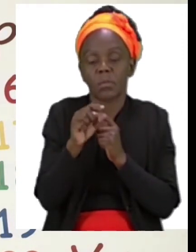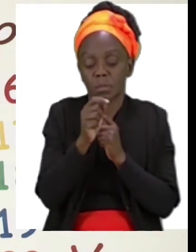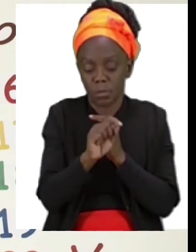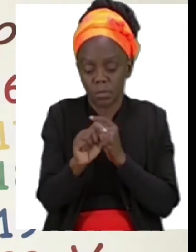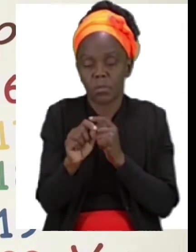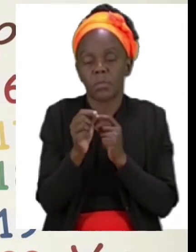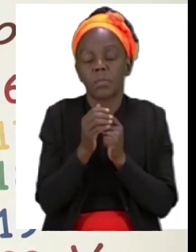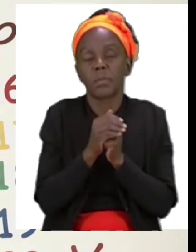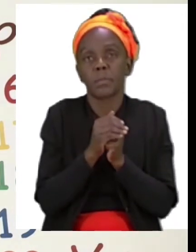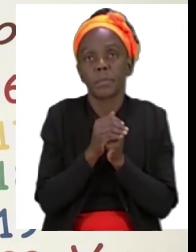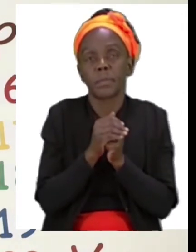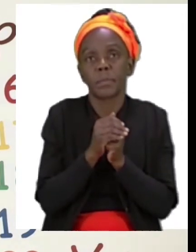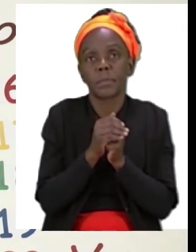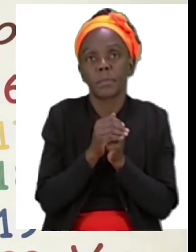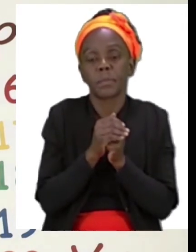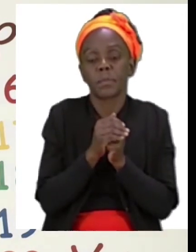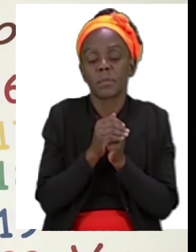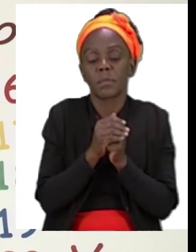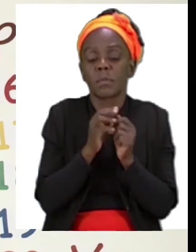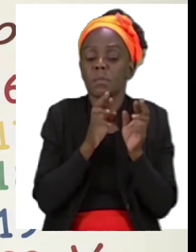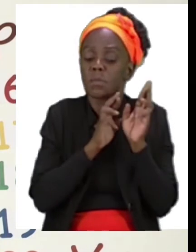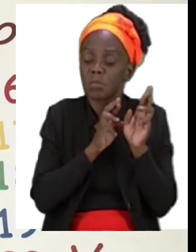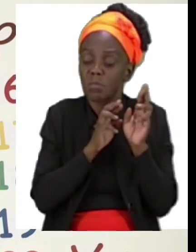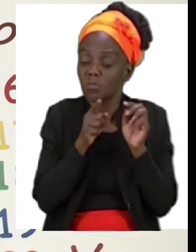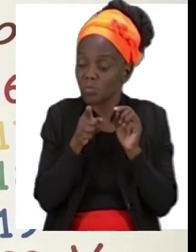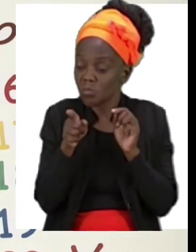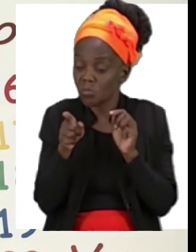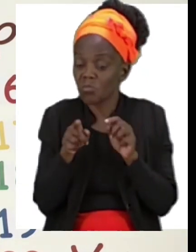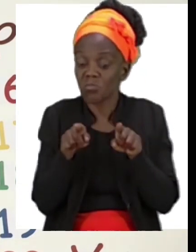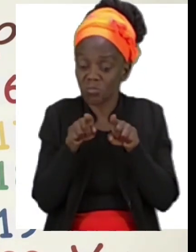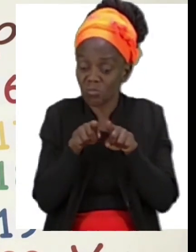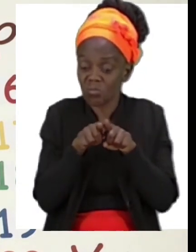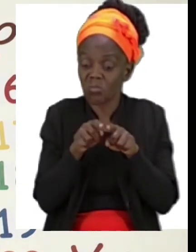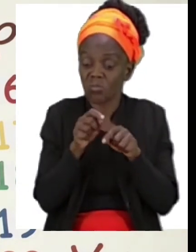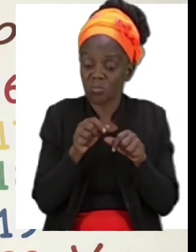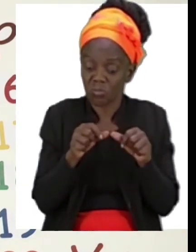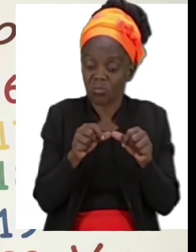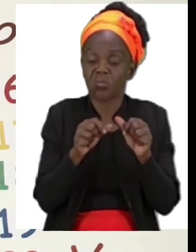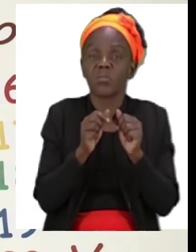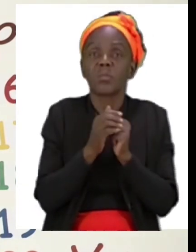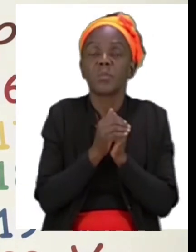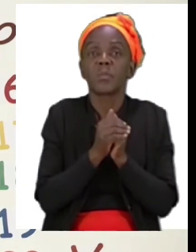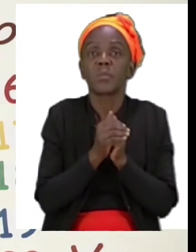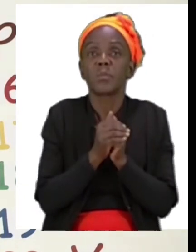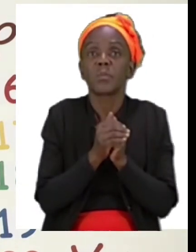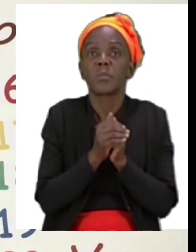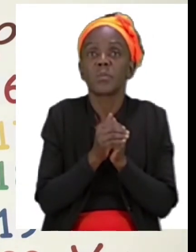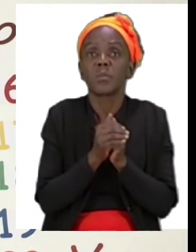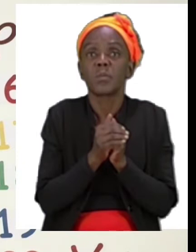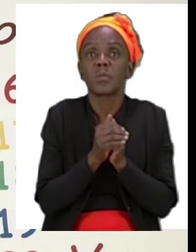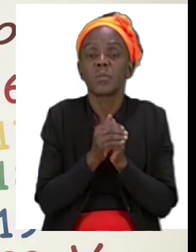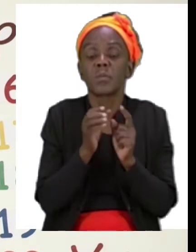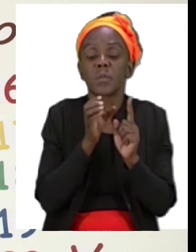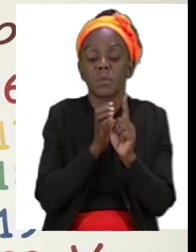to continue, and I hope you are continuing as well in your booklet. So I'm going to continue with the